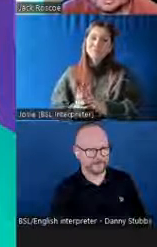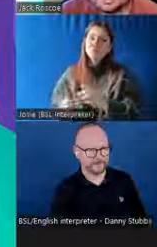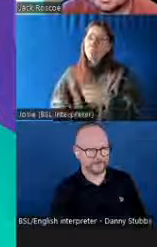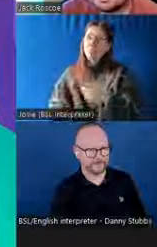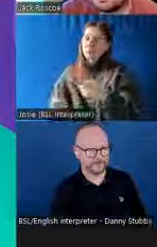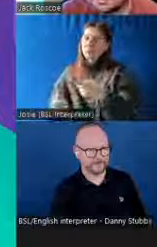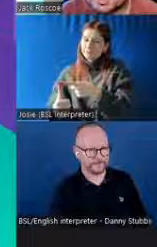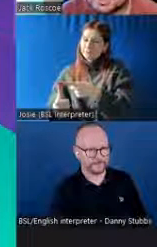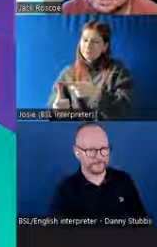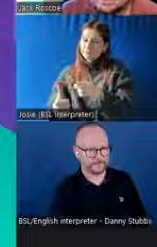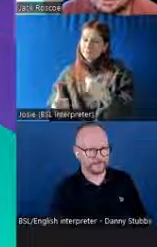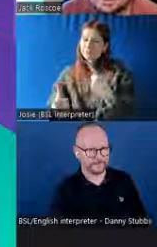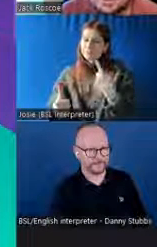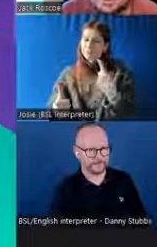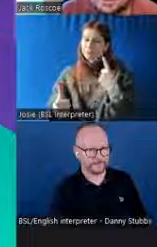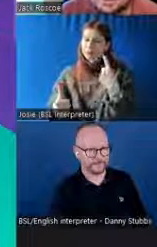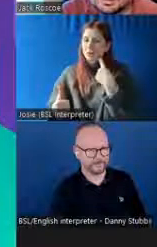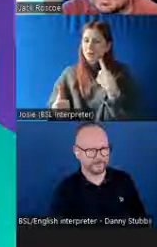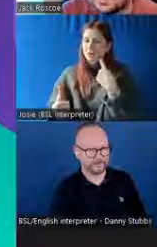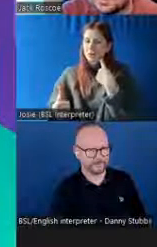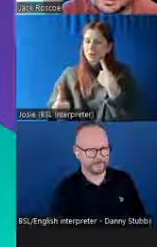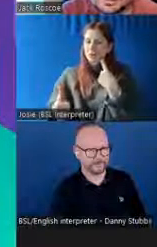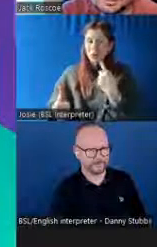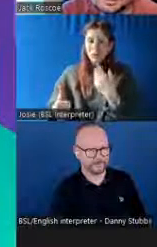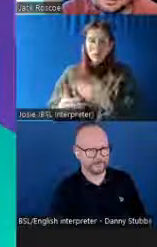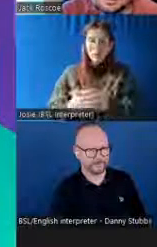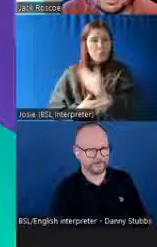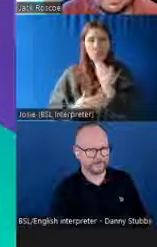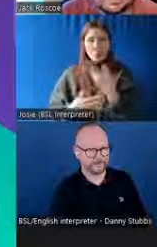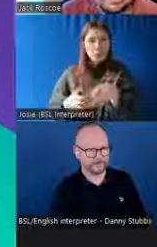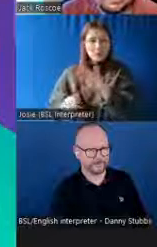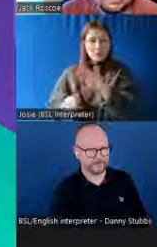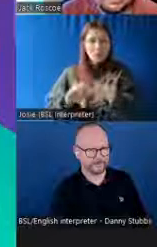an order that is very unscientific, I think it goes like this: